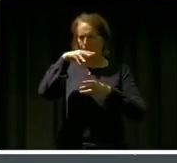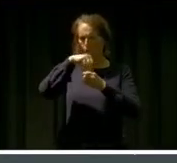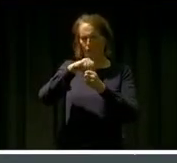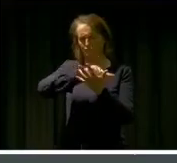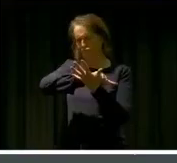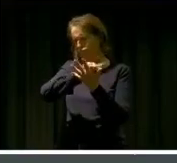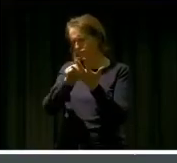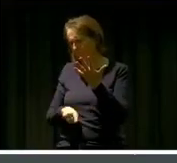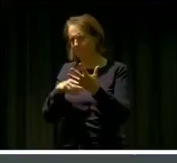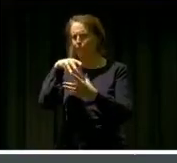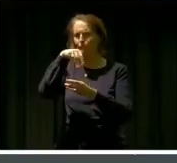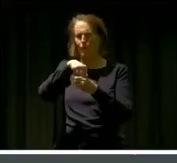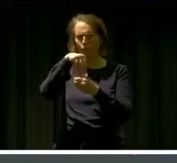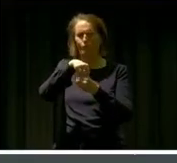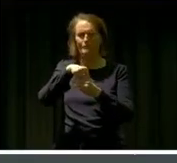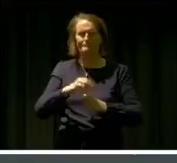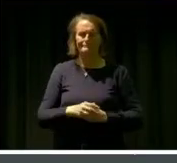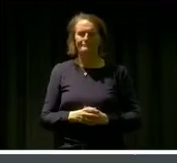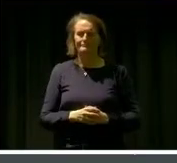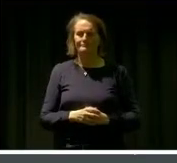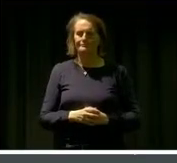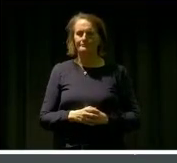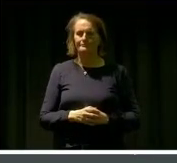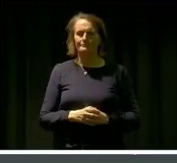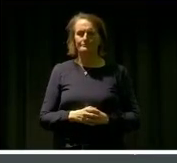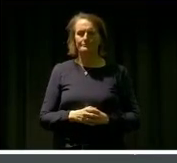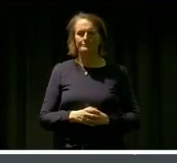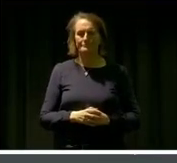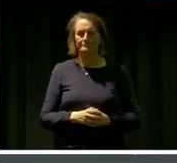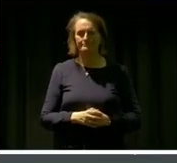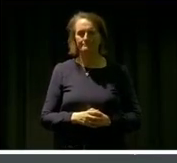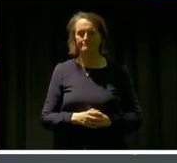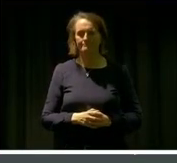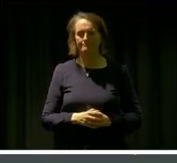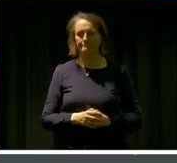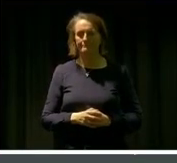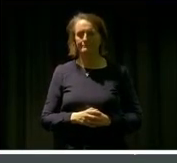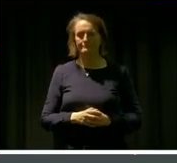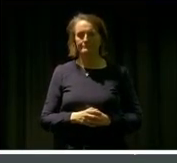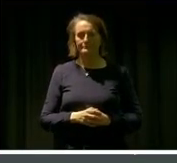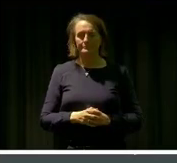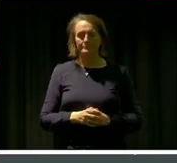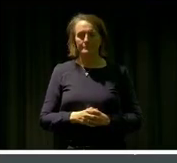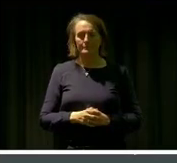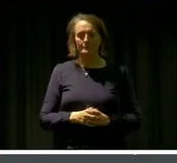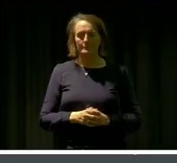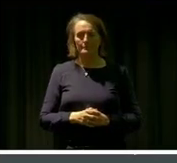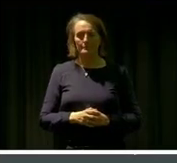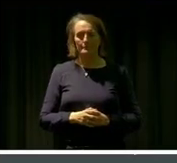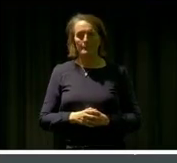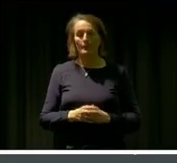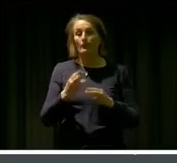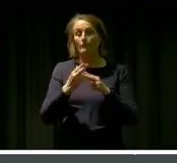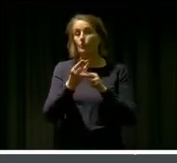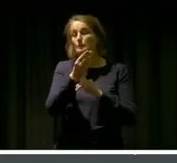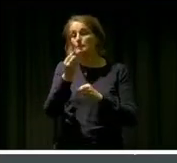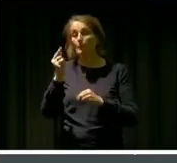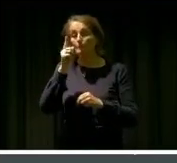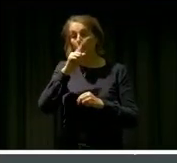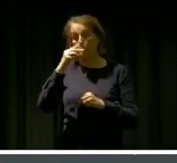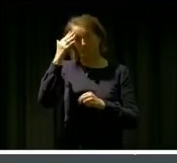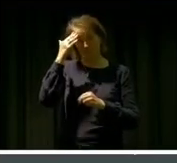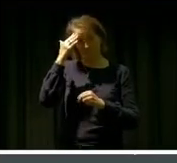wide range of areas in someone's life. Factors that may make some people with intellectual disability more vulnerable to cardiometabolic